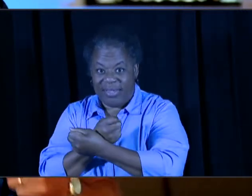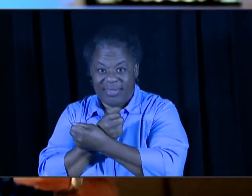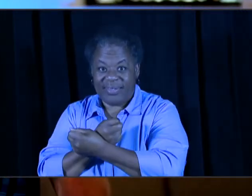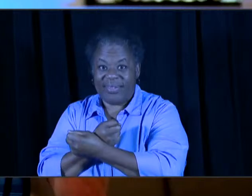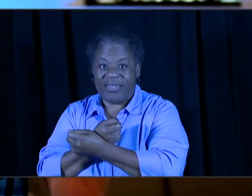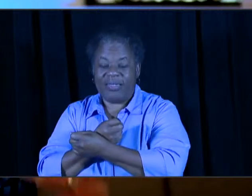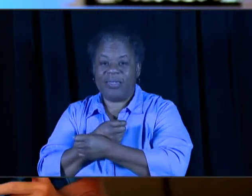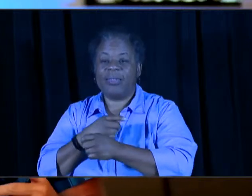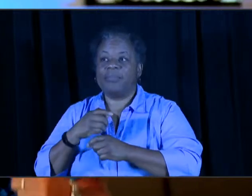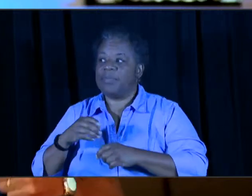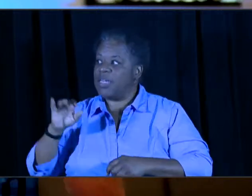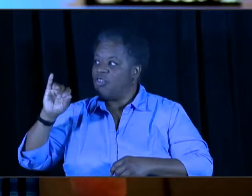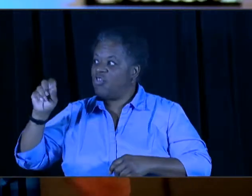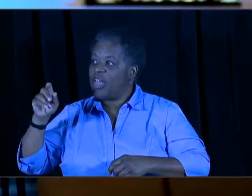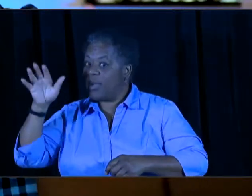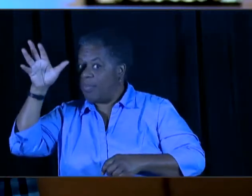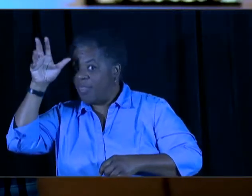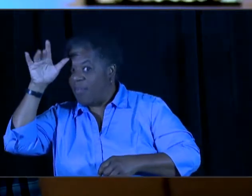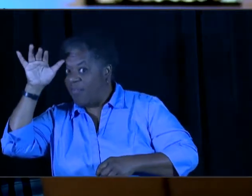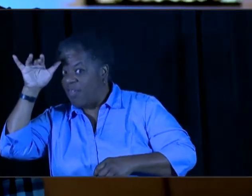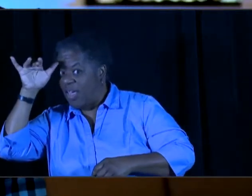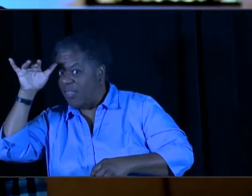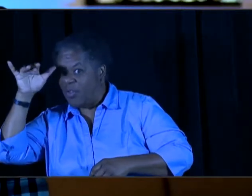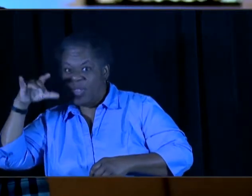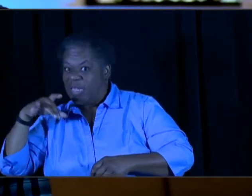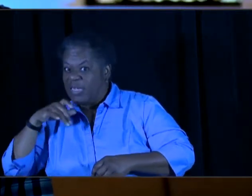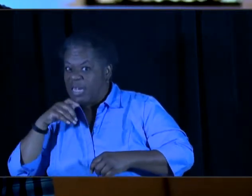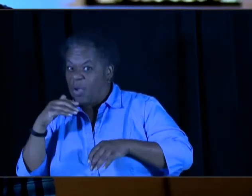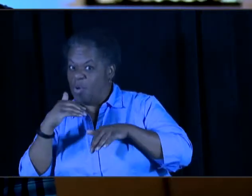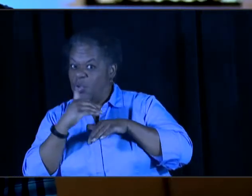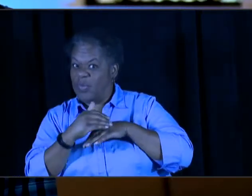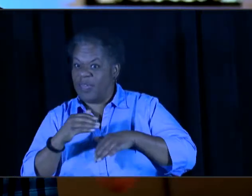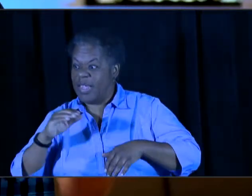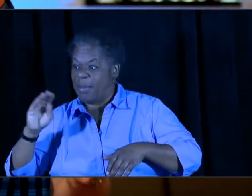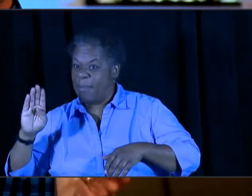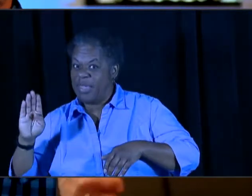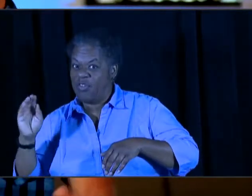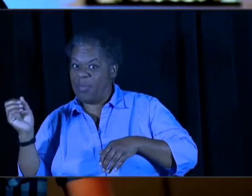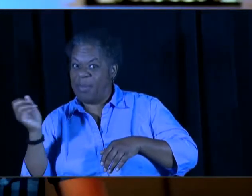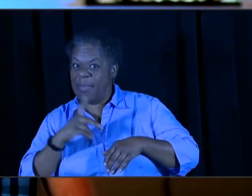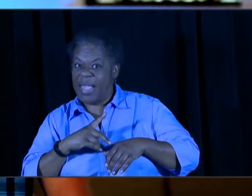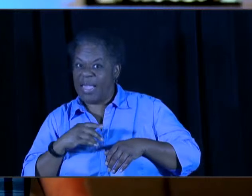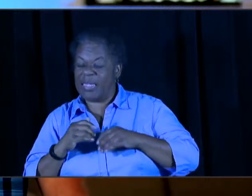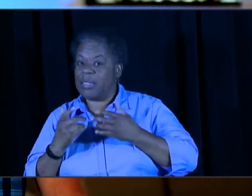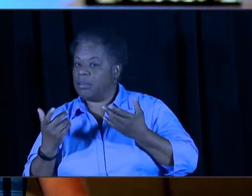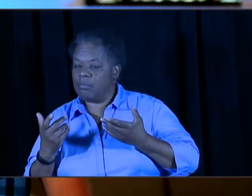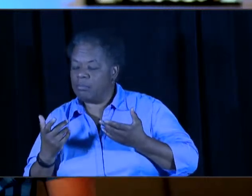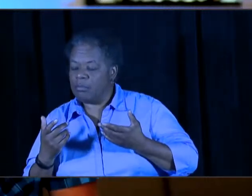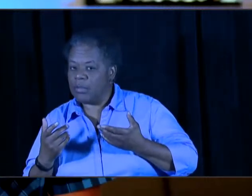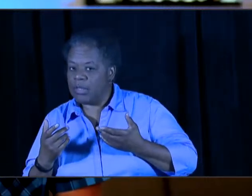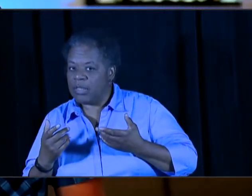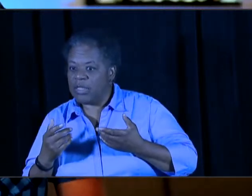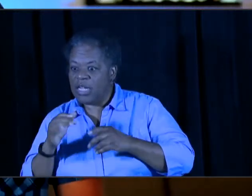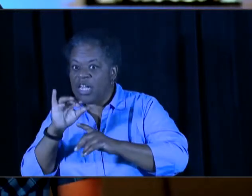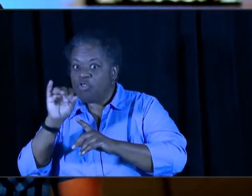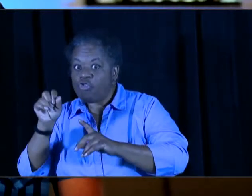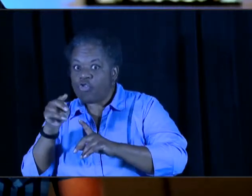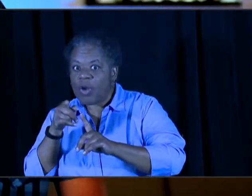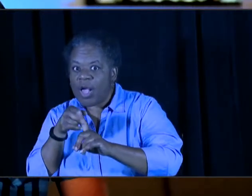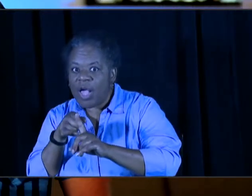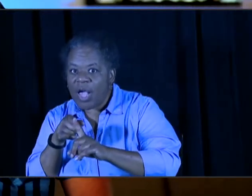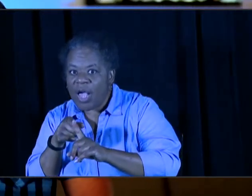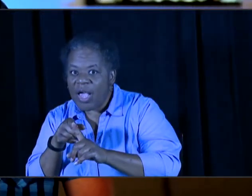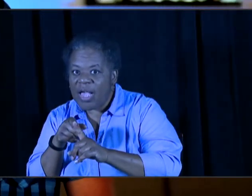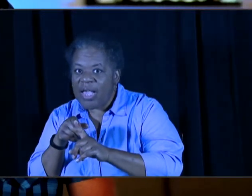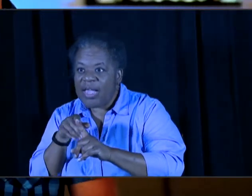When Jacob is reluctant to let Benjamin go back with them to Egypt for fear of losing him, Judah speaks